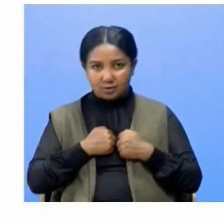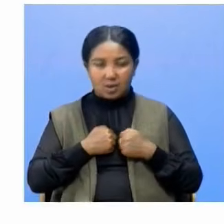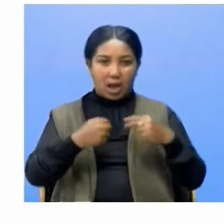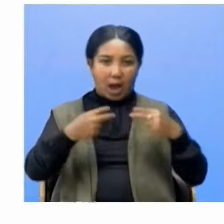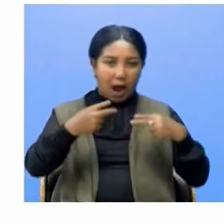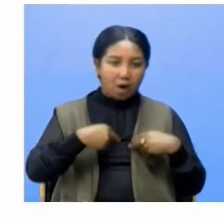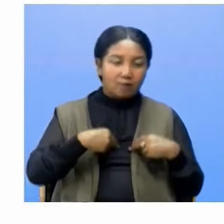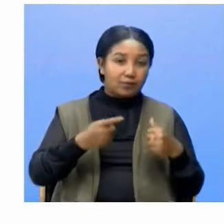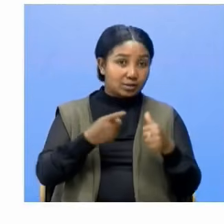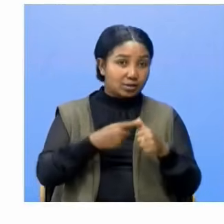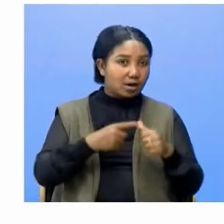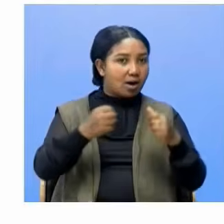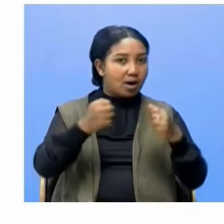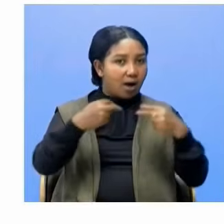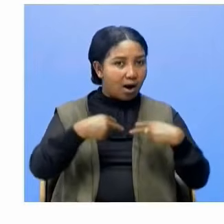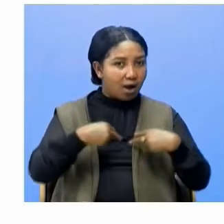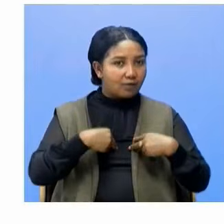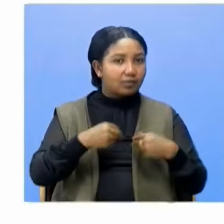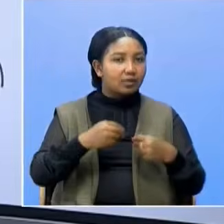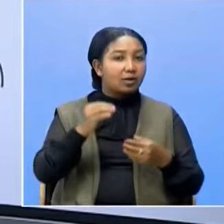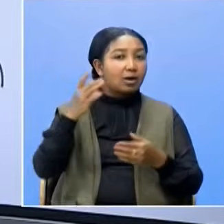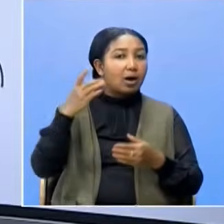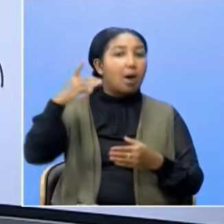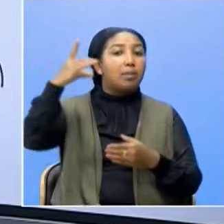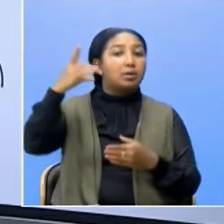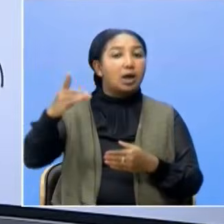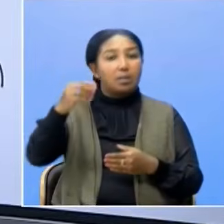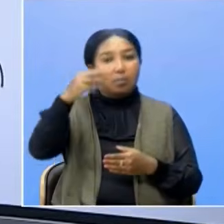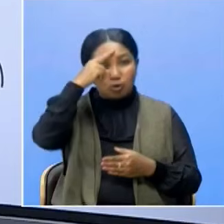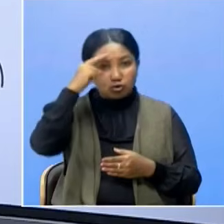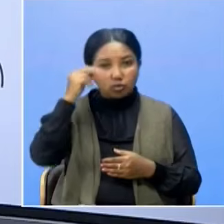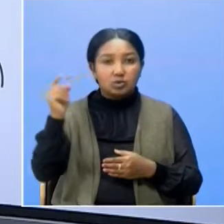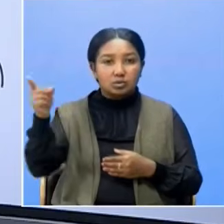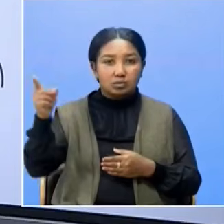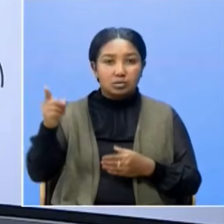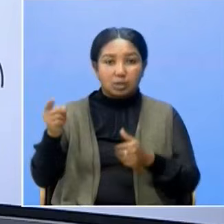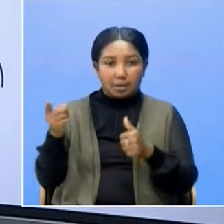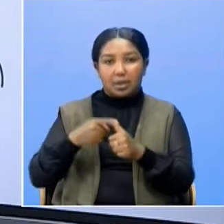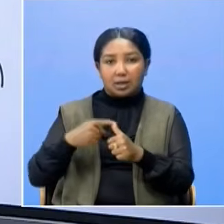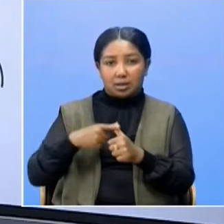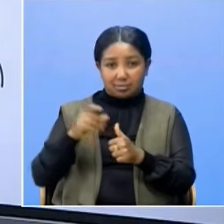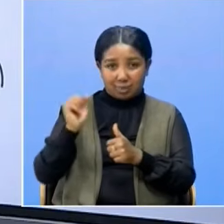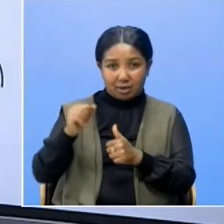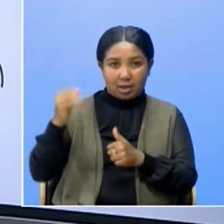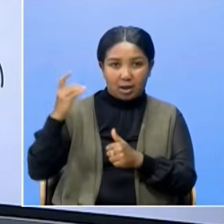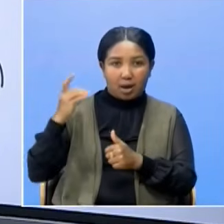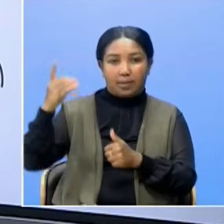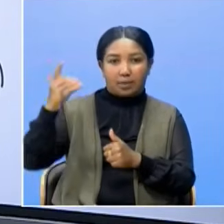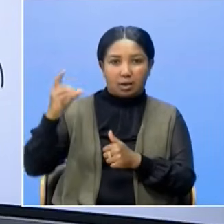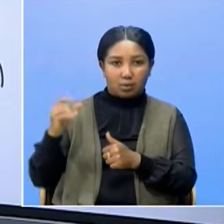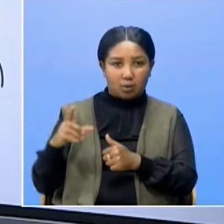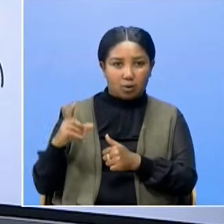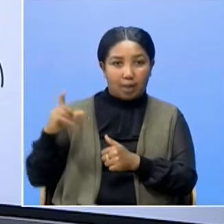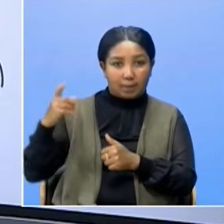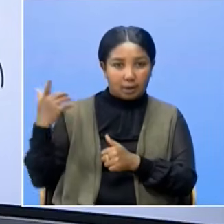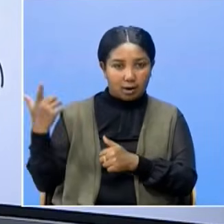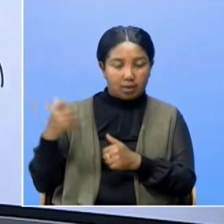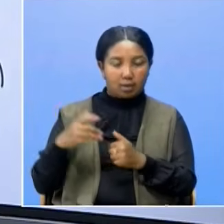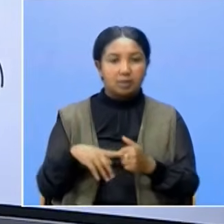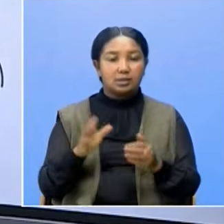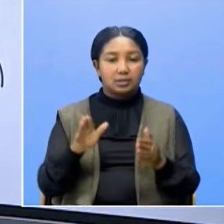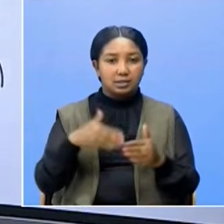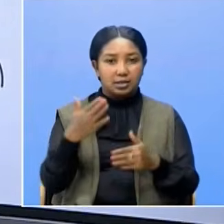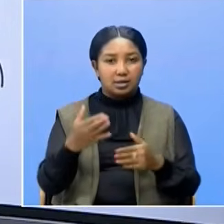has. You know, I make it capital in both because they are going to be in the beginning of the sentence. Very good.